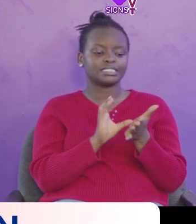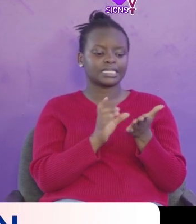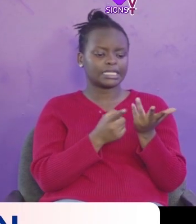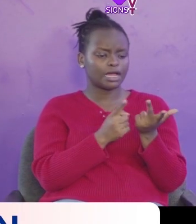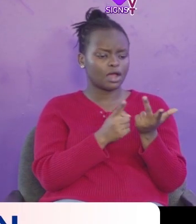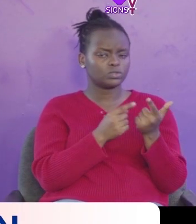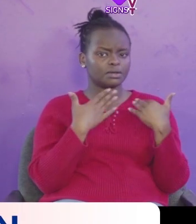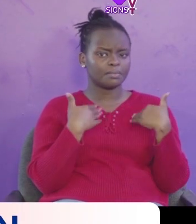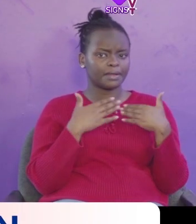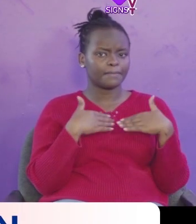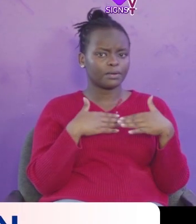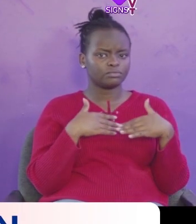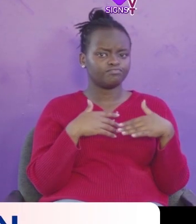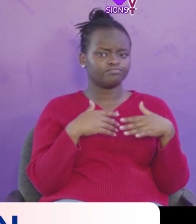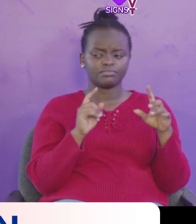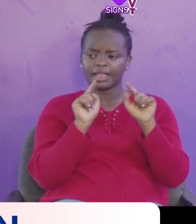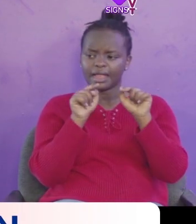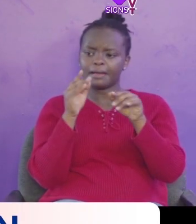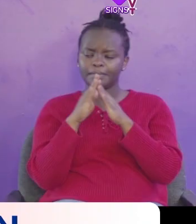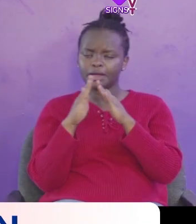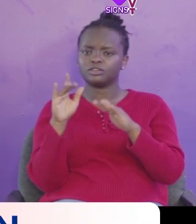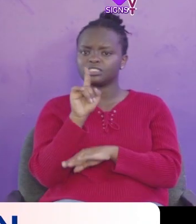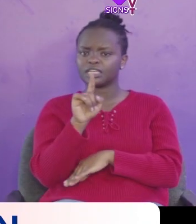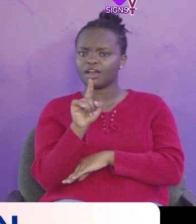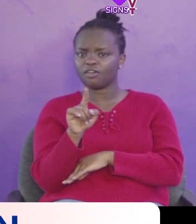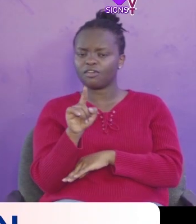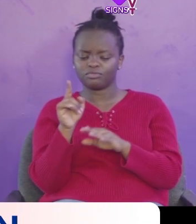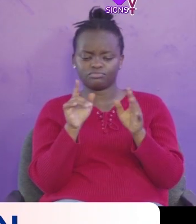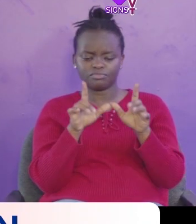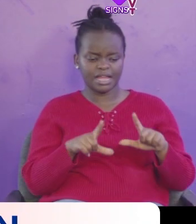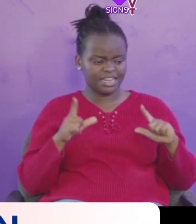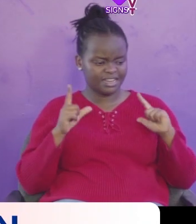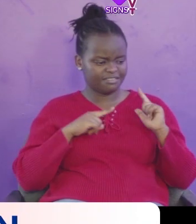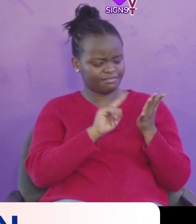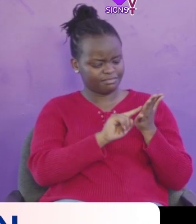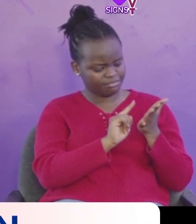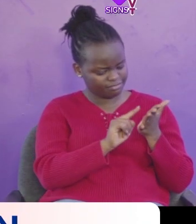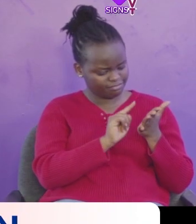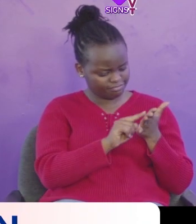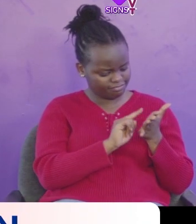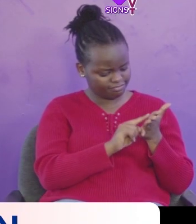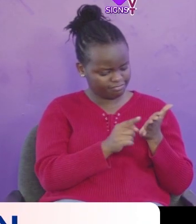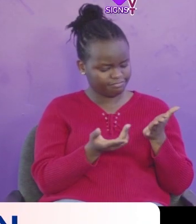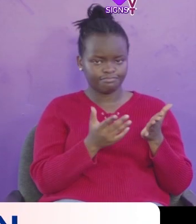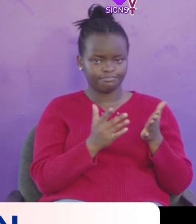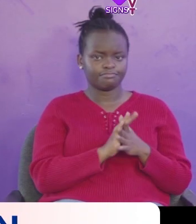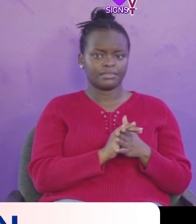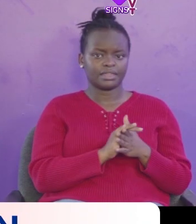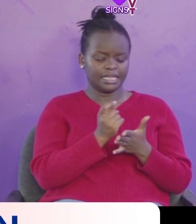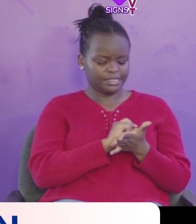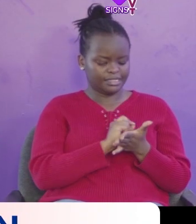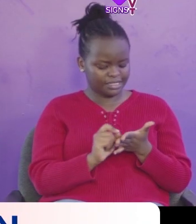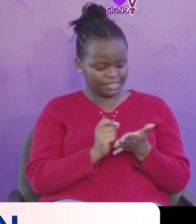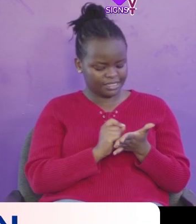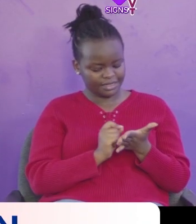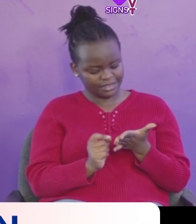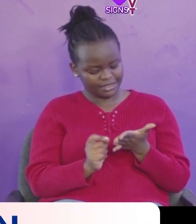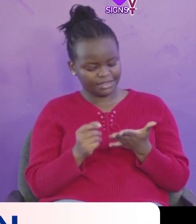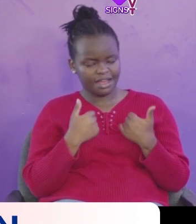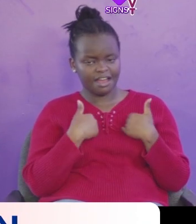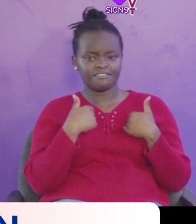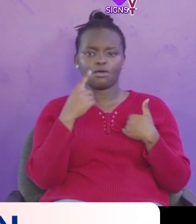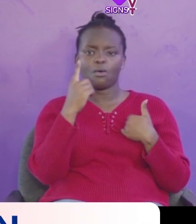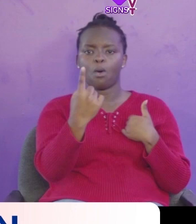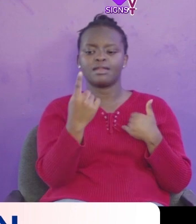kwako, wanaona ni kama huyu yenyewe anaishi hivi na hivi na hivi na hivi na hivi na hivi. Wanaandika kwa census, wanaandika uko na